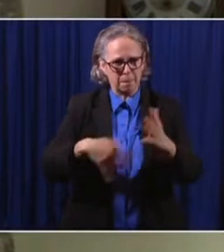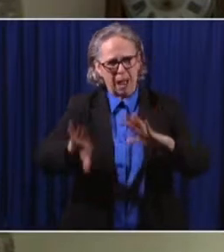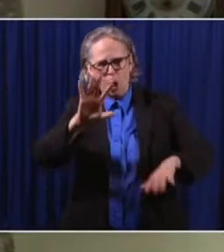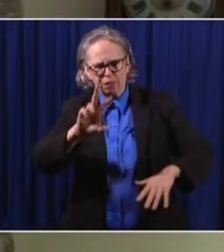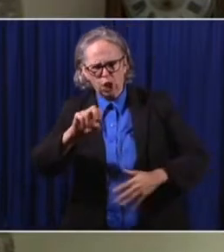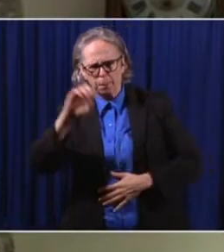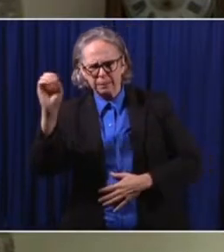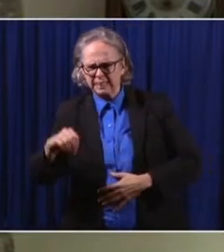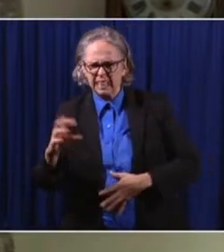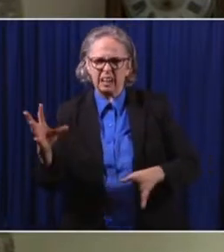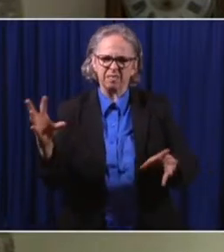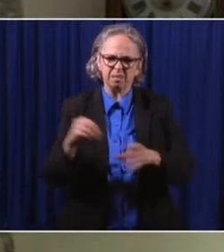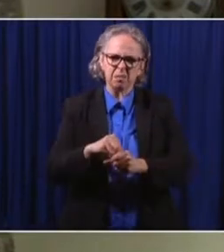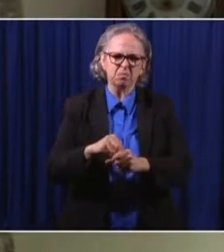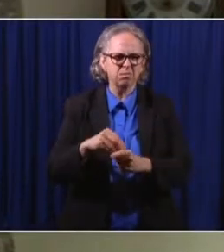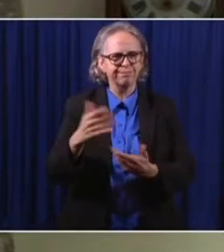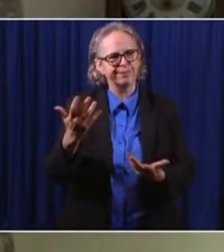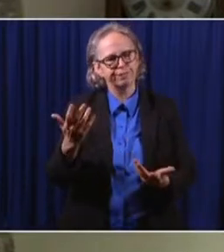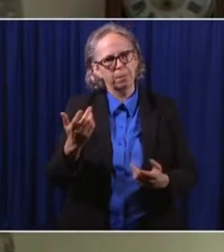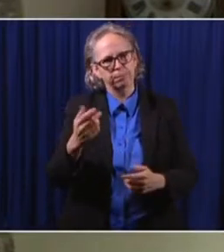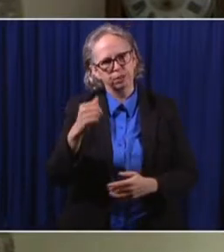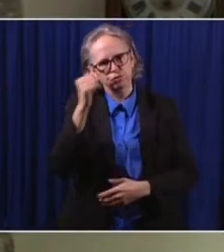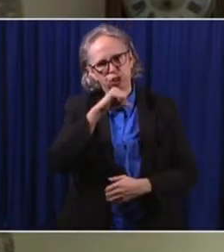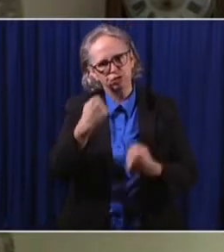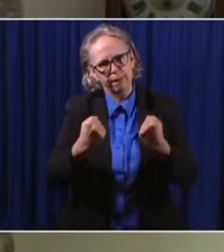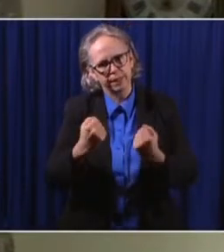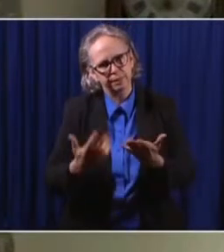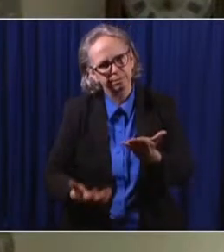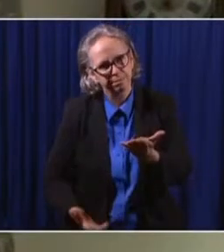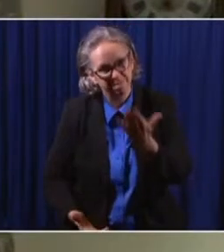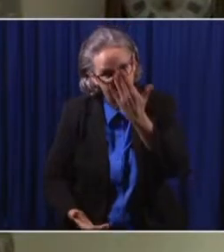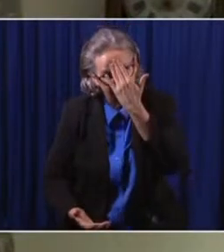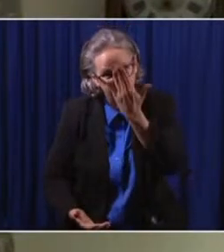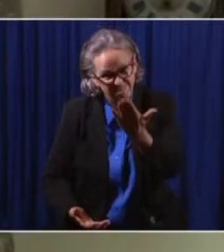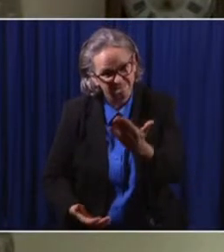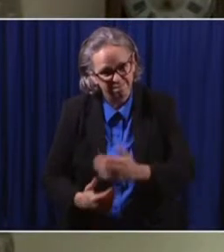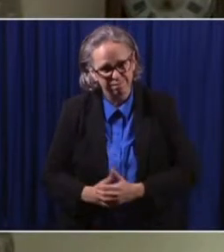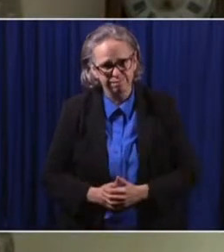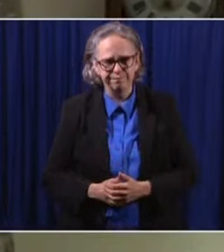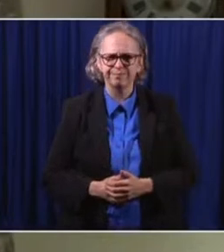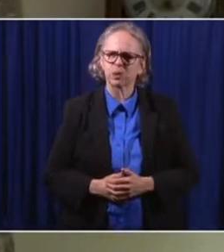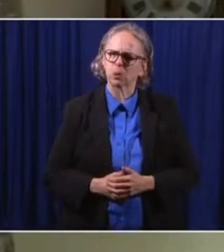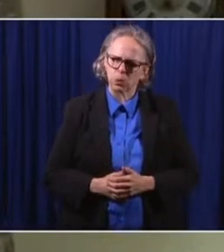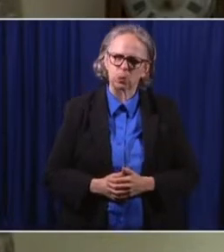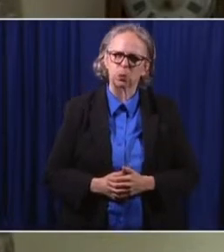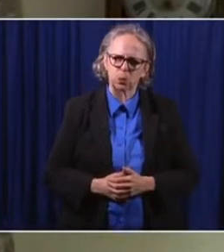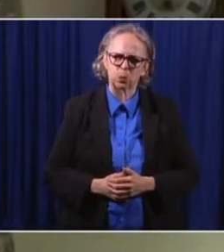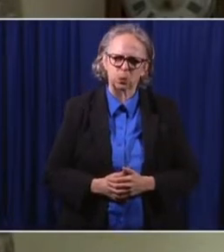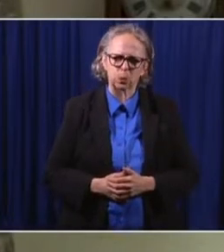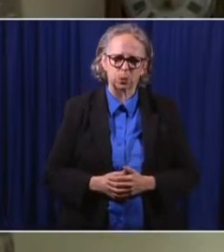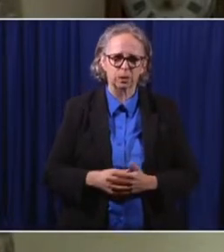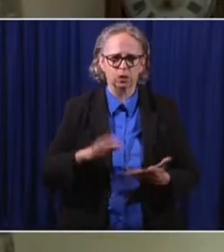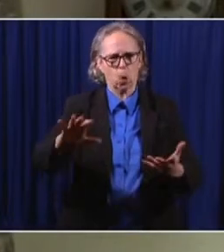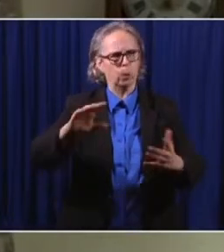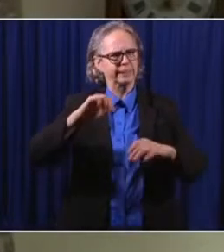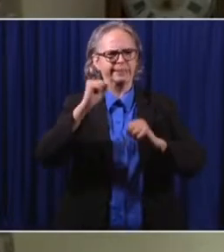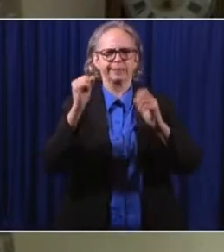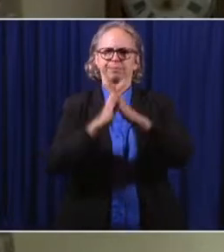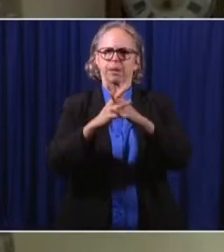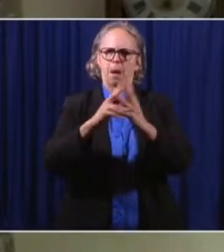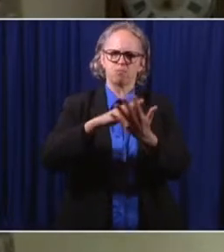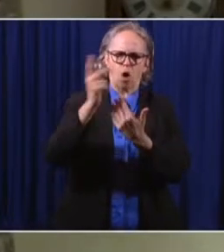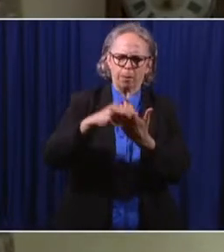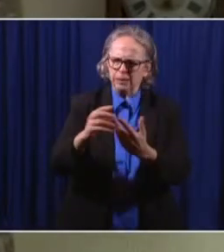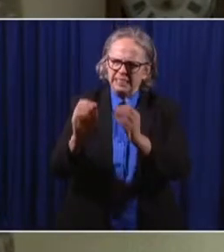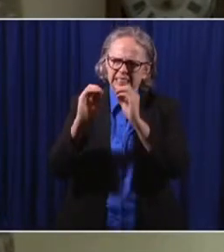Test Drive program to better equip new drivers with crucial driving skills. We also launched the new Youthful Driver